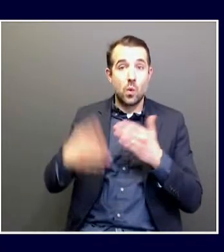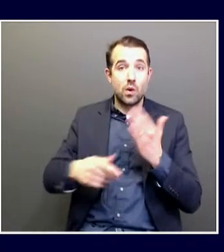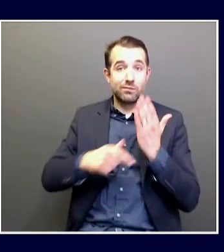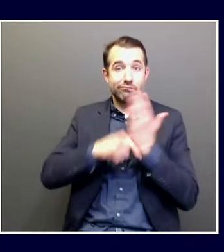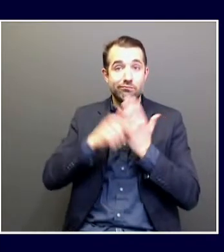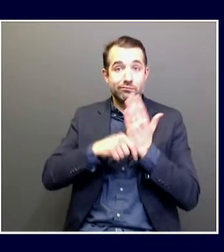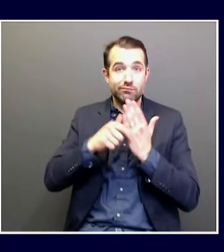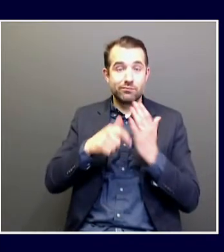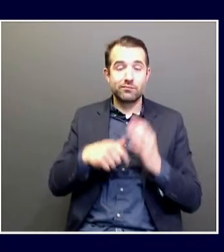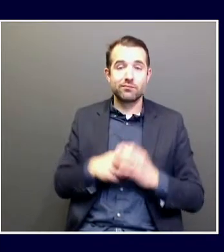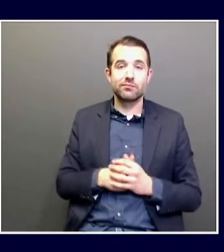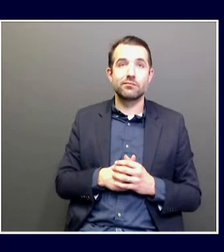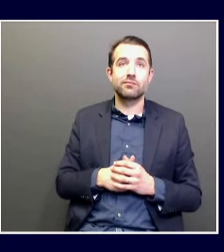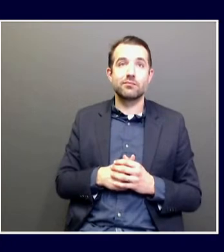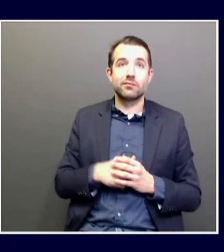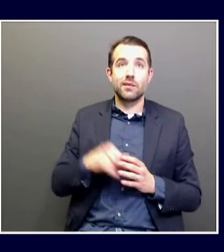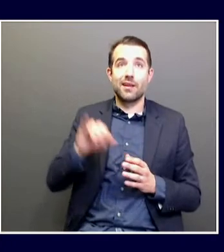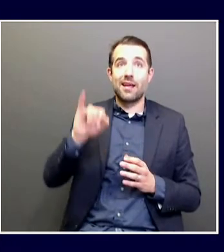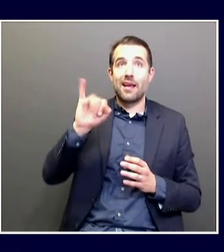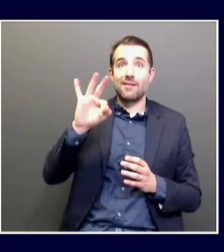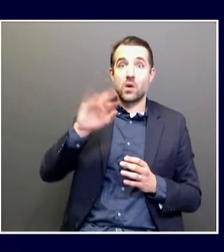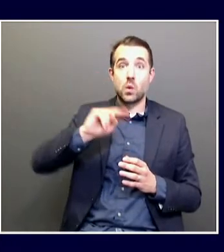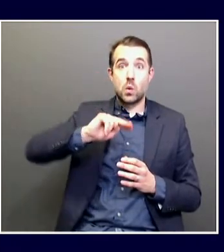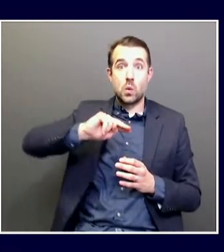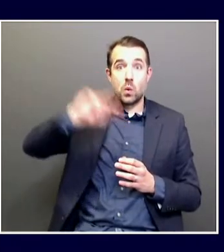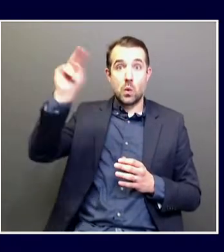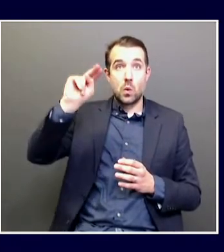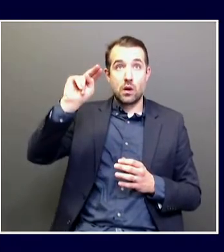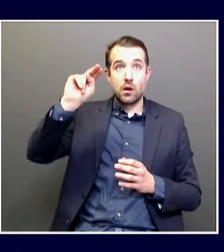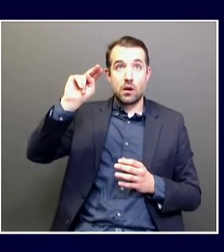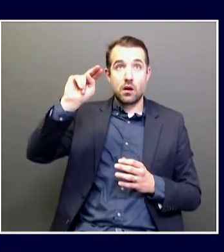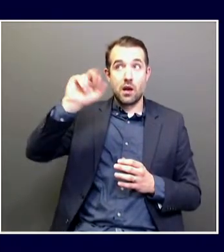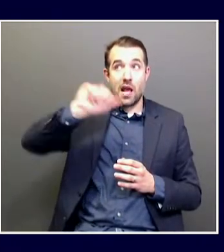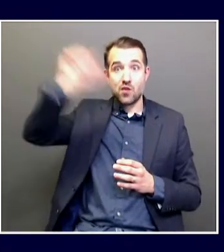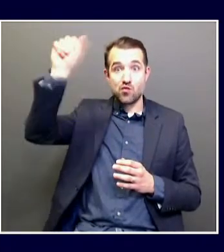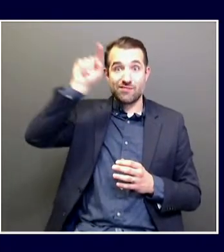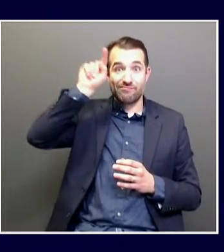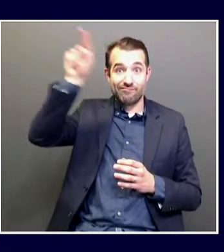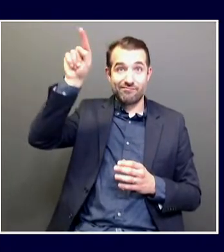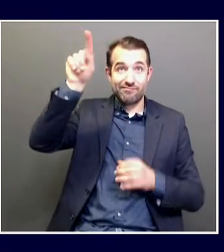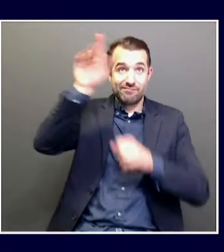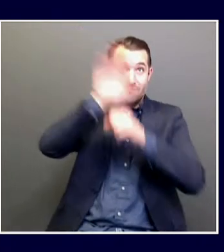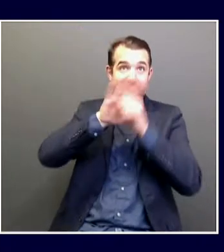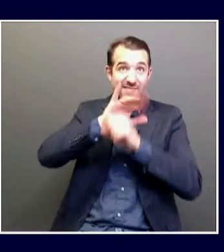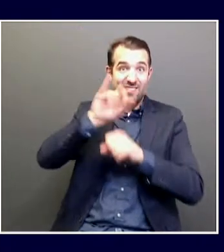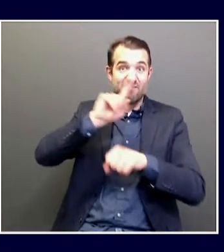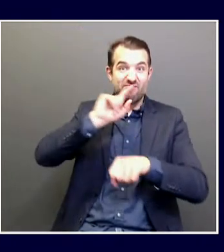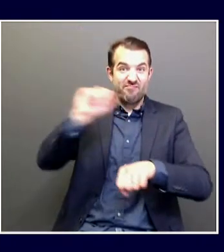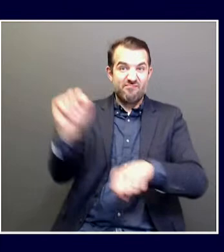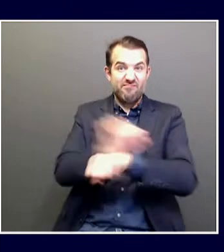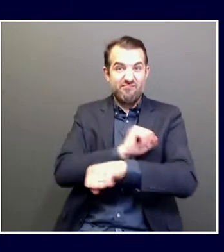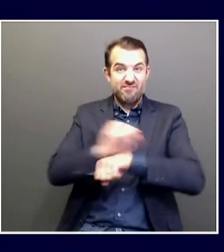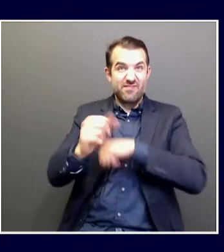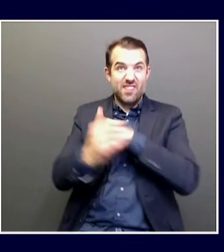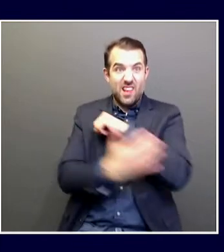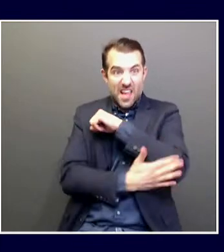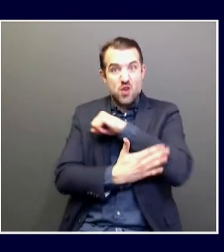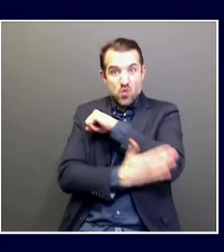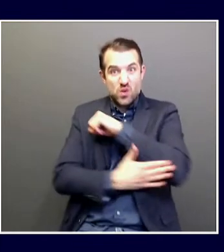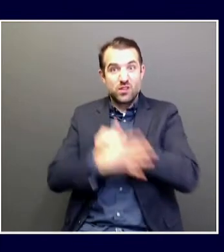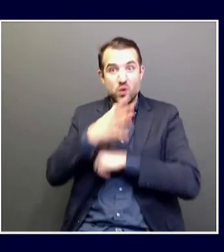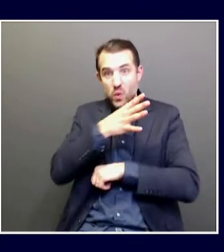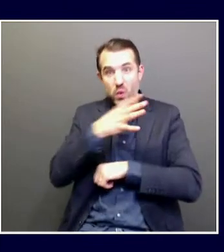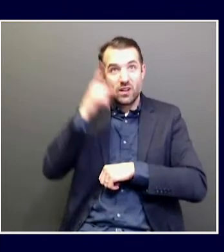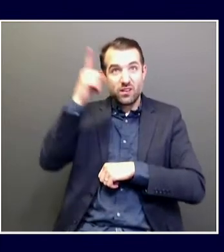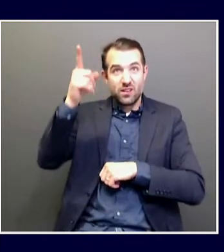a country, it would have the third highest rate on the planet. What are your thoughts on that statement, and what can Aroostook County do to immediately slow